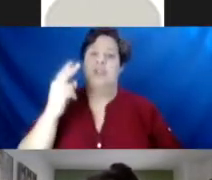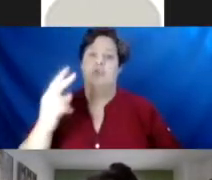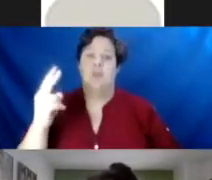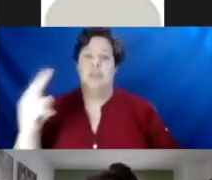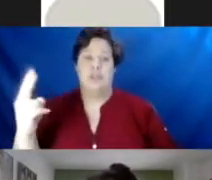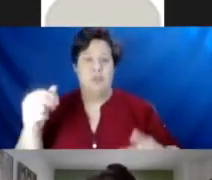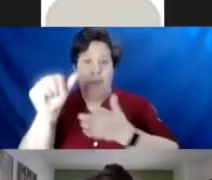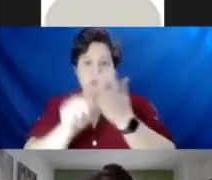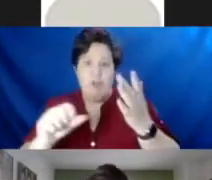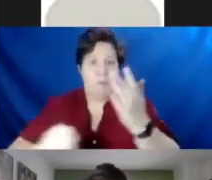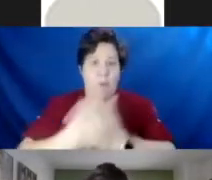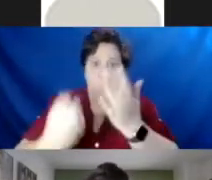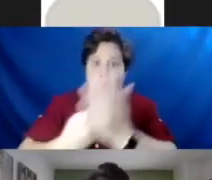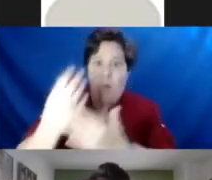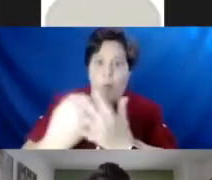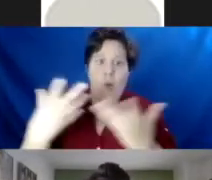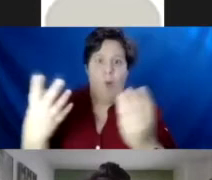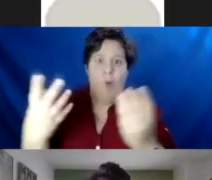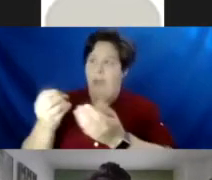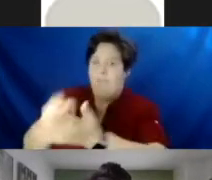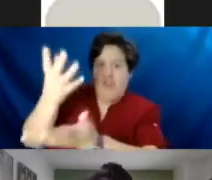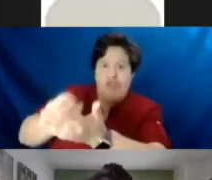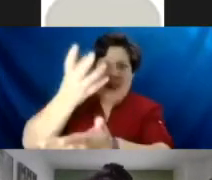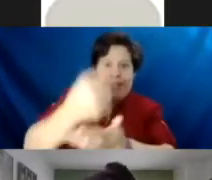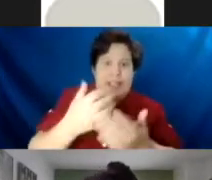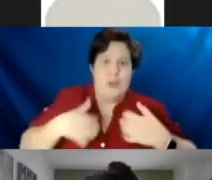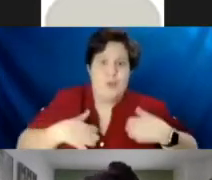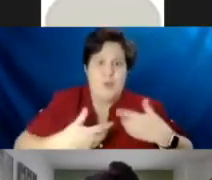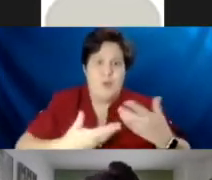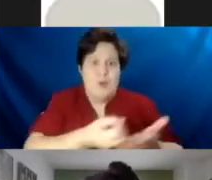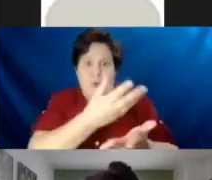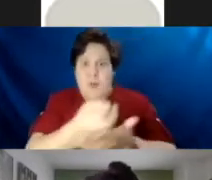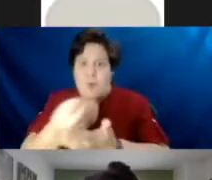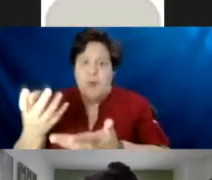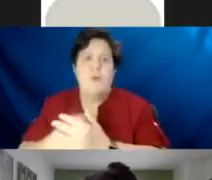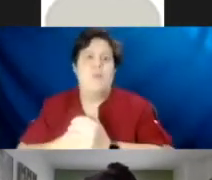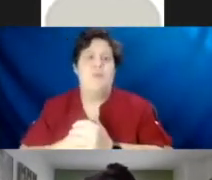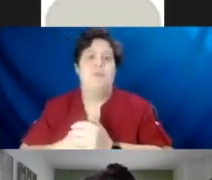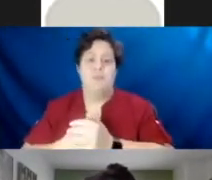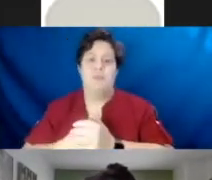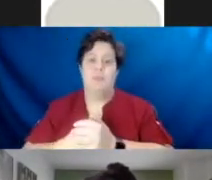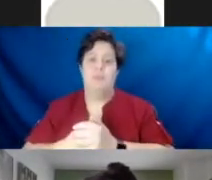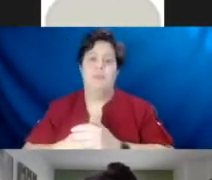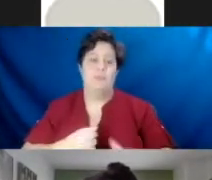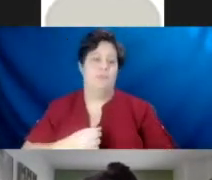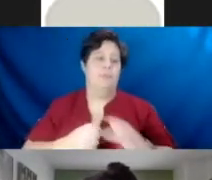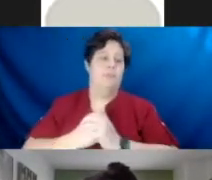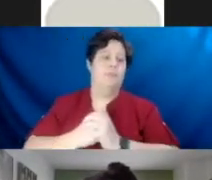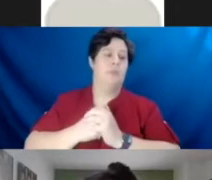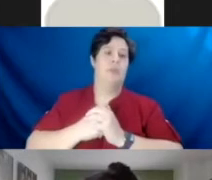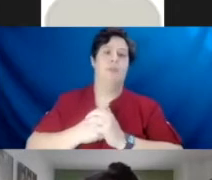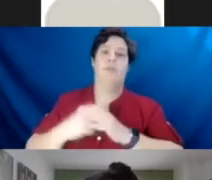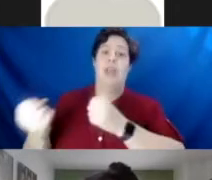pace alongside an energetic fundraising campaign. Slide, please. So our delivery